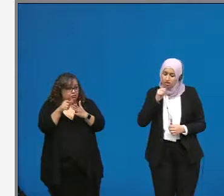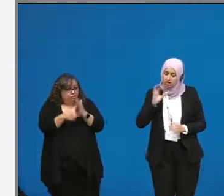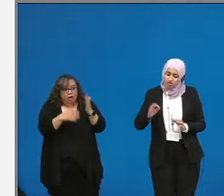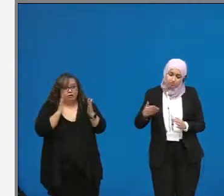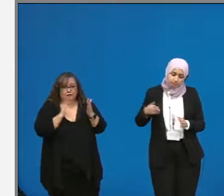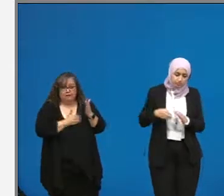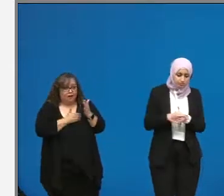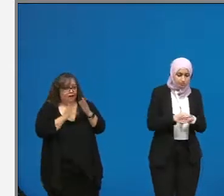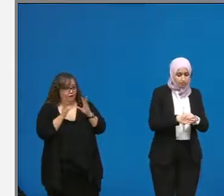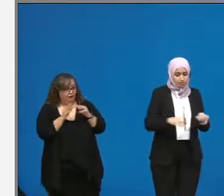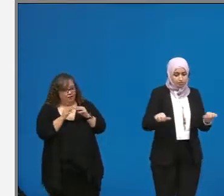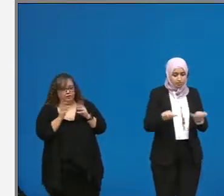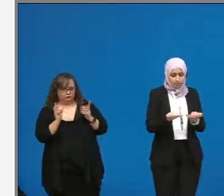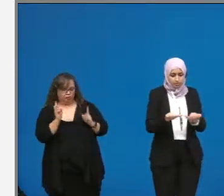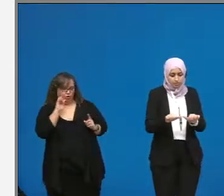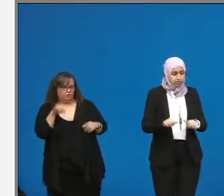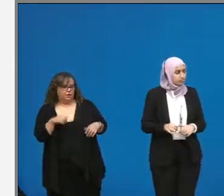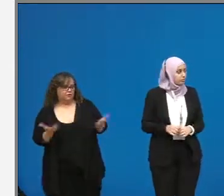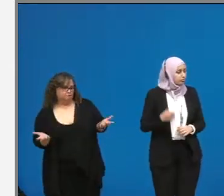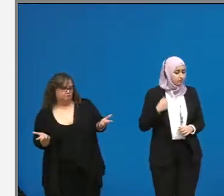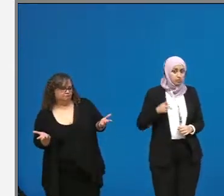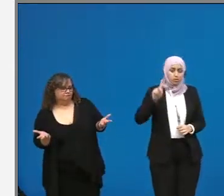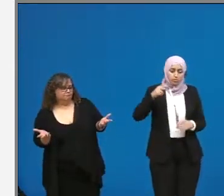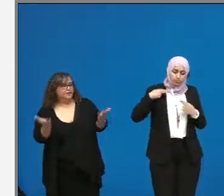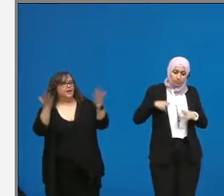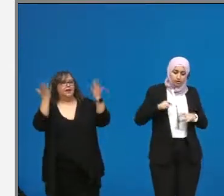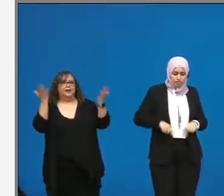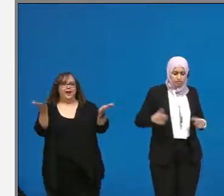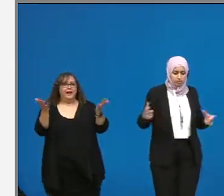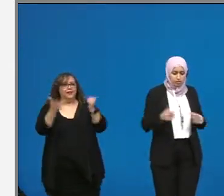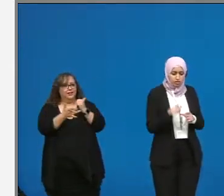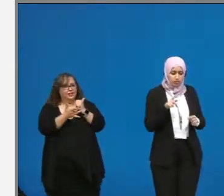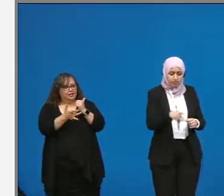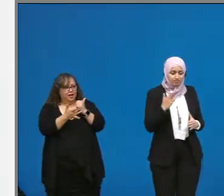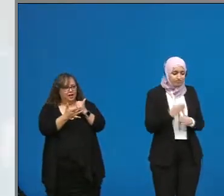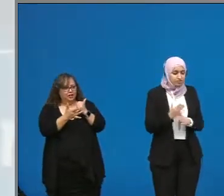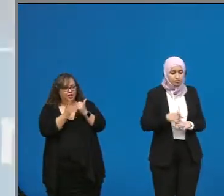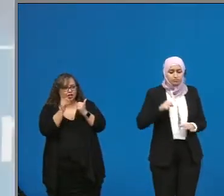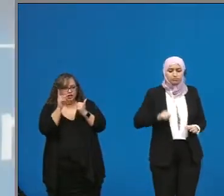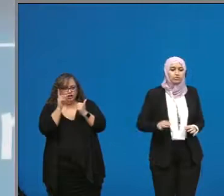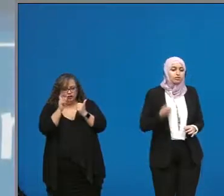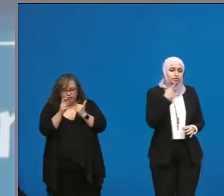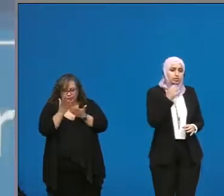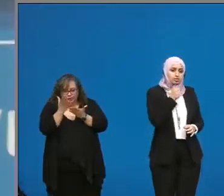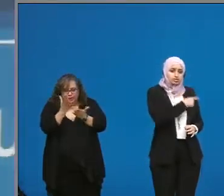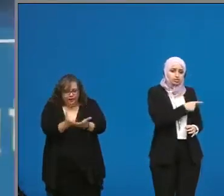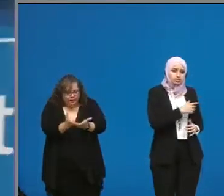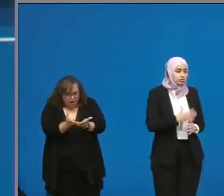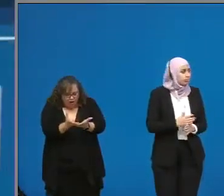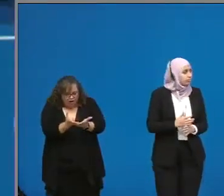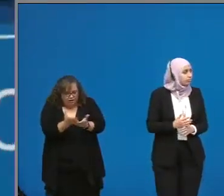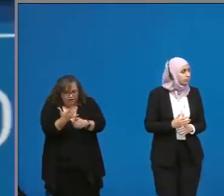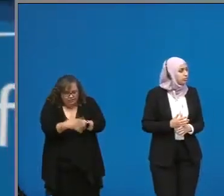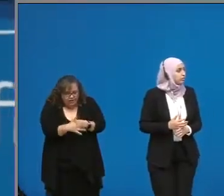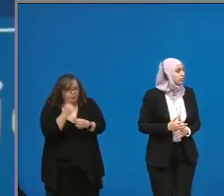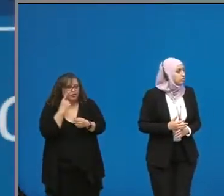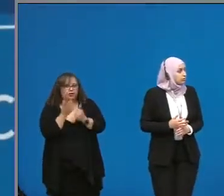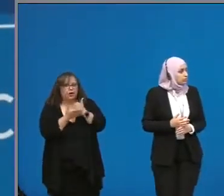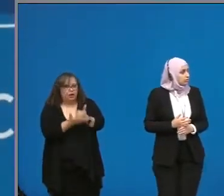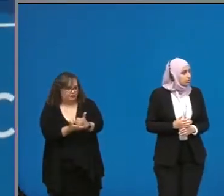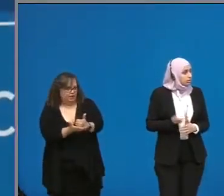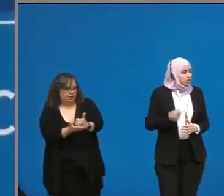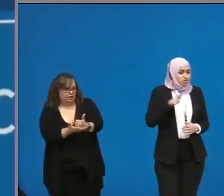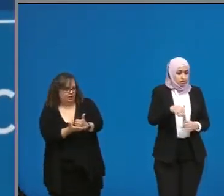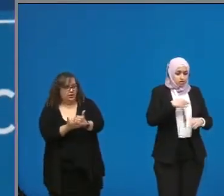needs, identified or not, the technology is there and should be there to help you. And what we're seeing with technology and